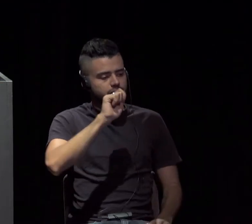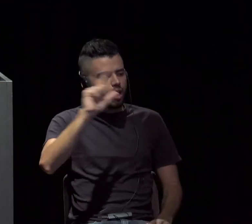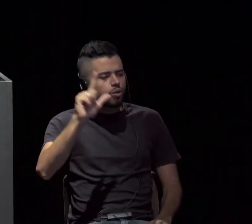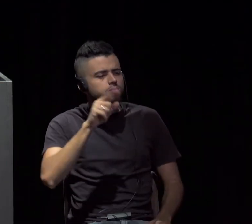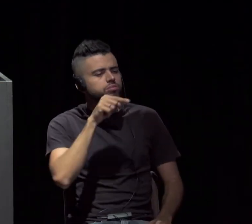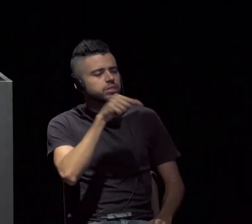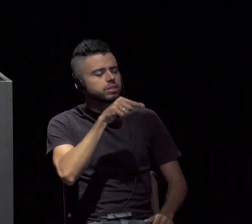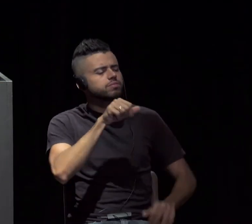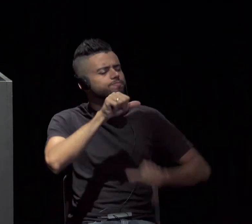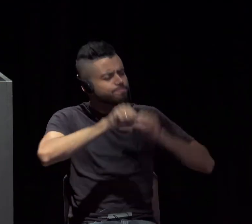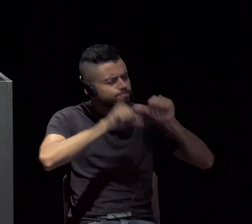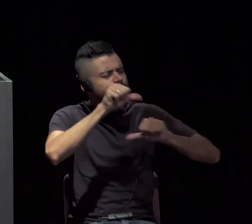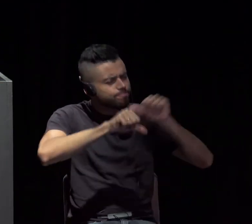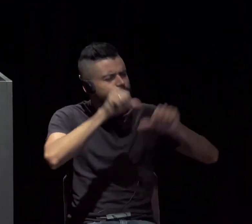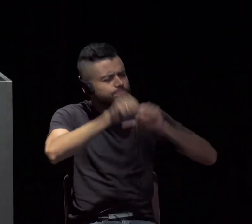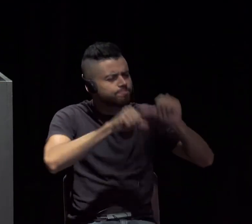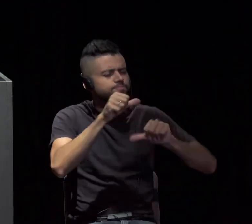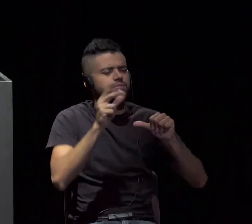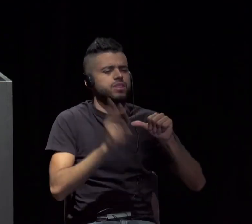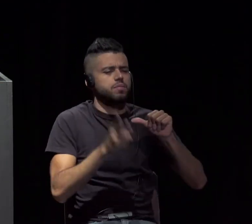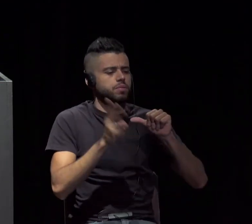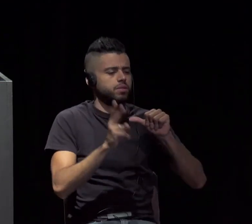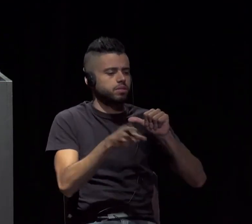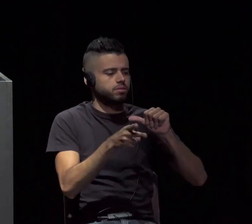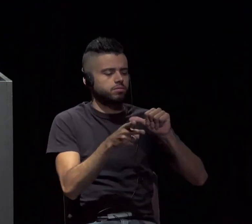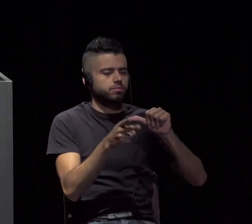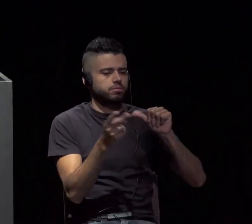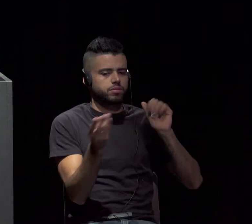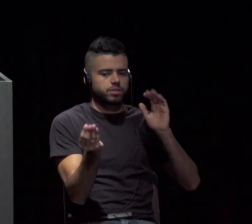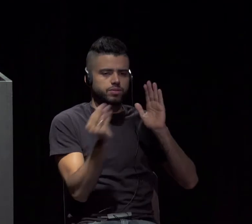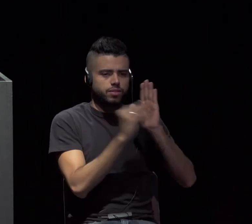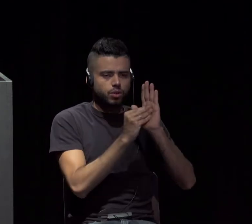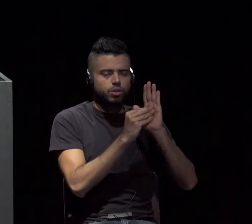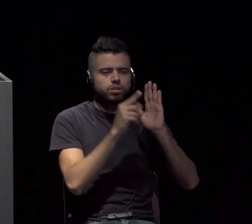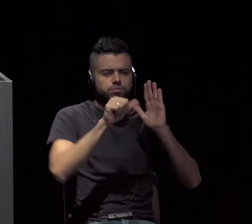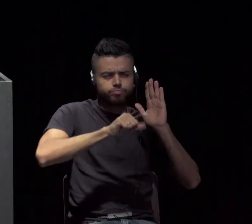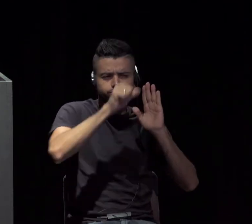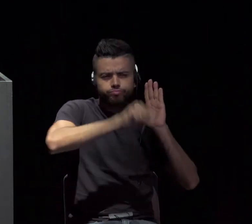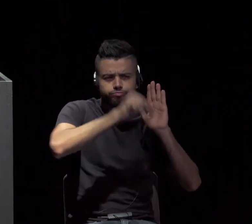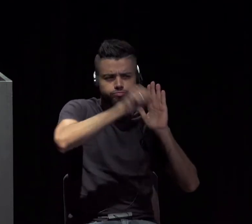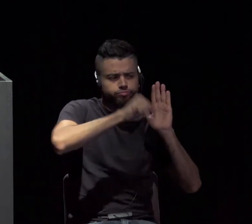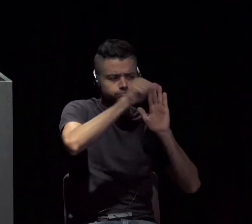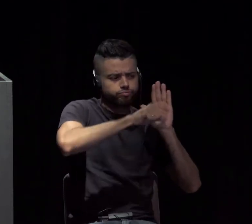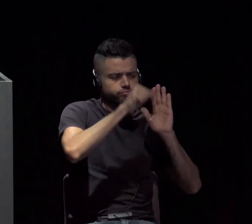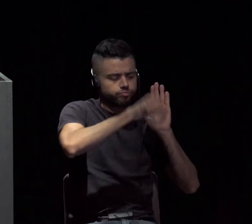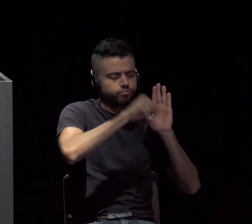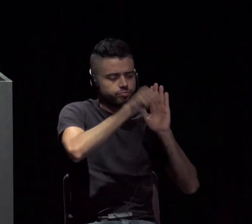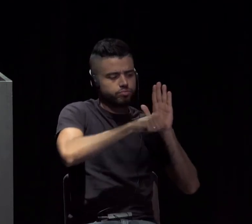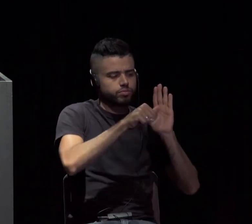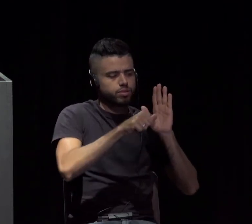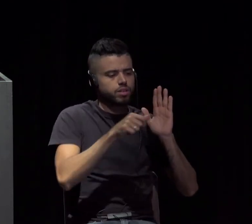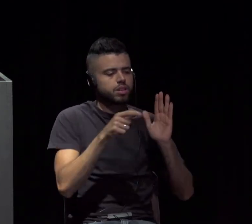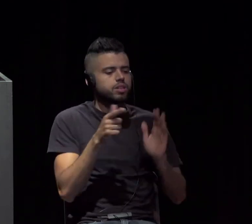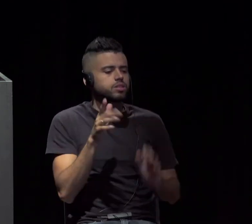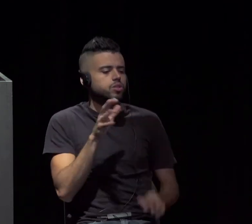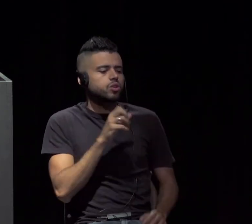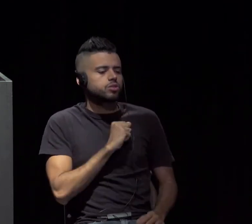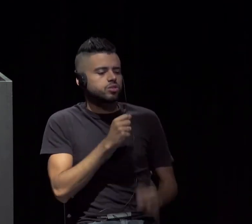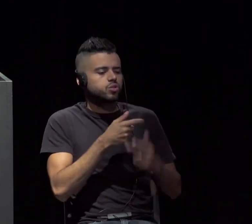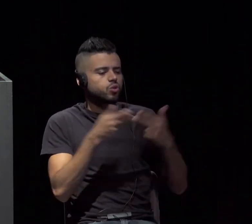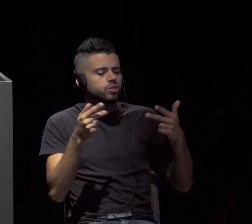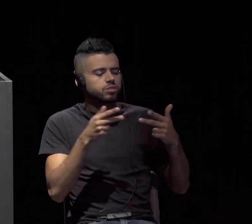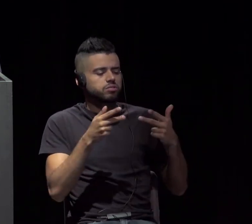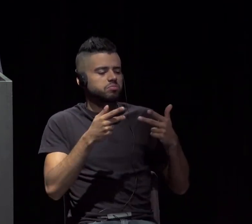installed, as if, according to Anatsui, they are living organic things. They allow Anatsui to